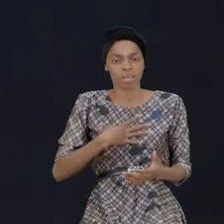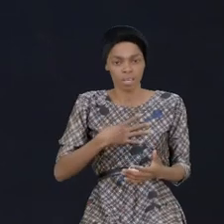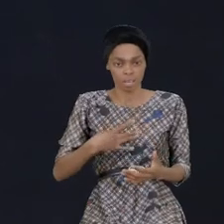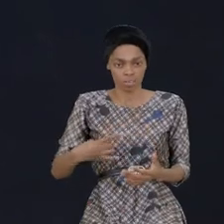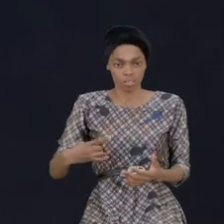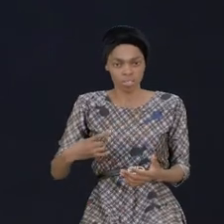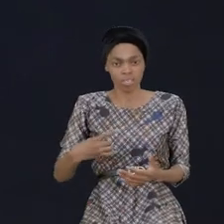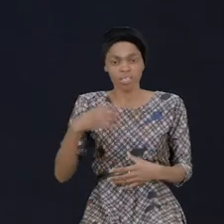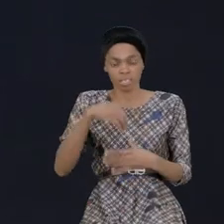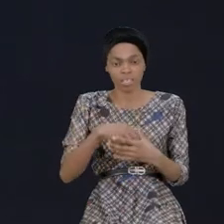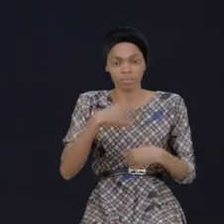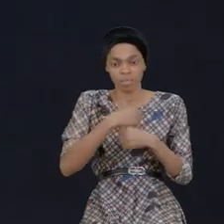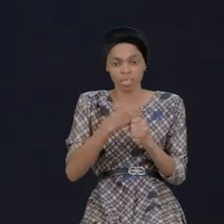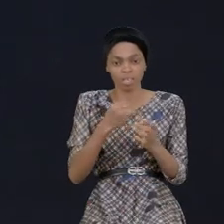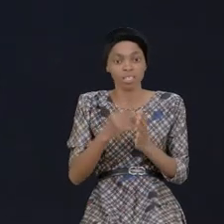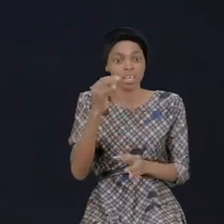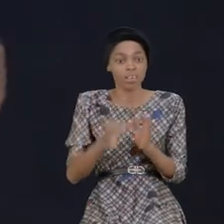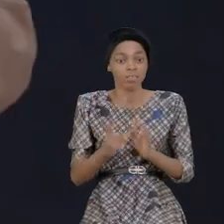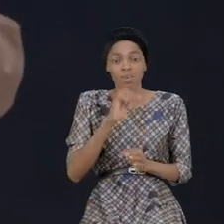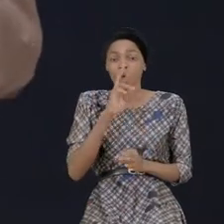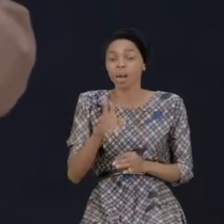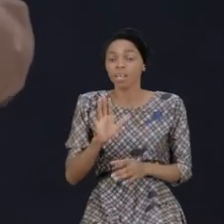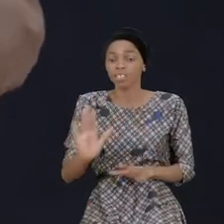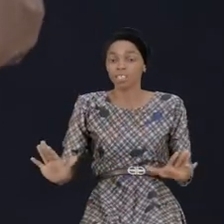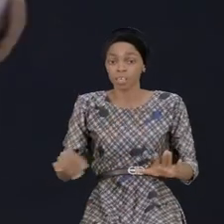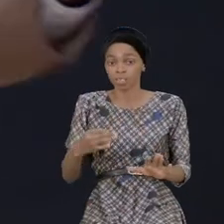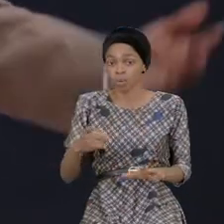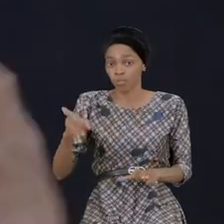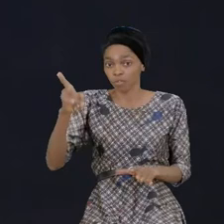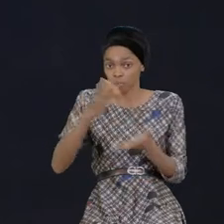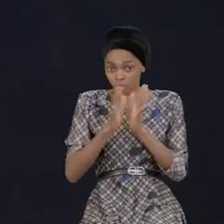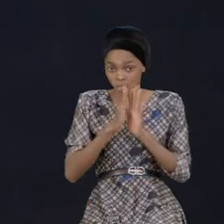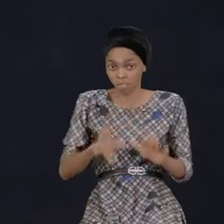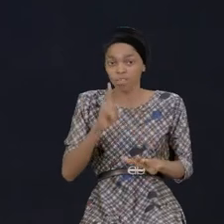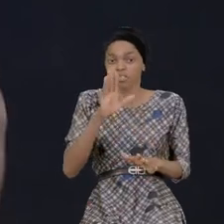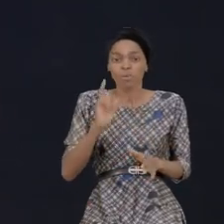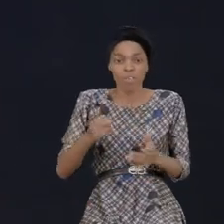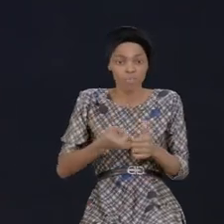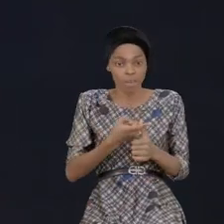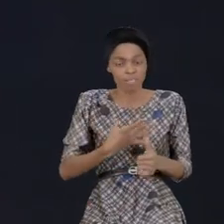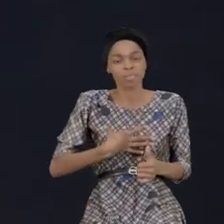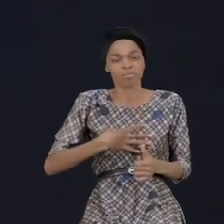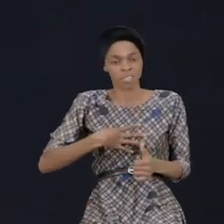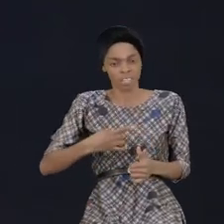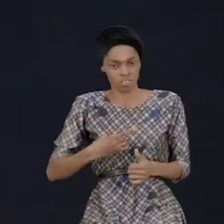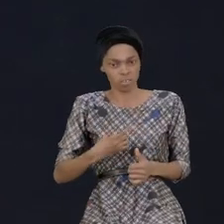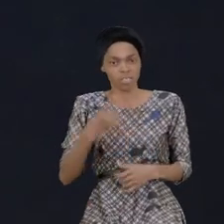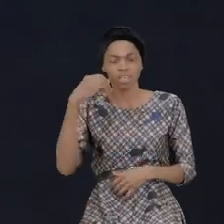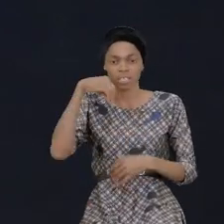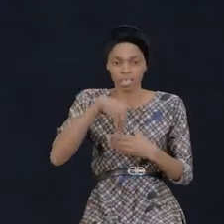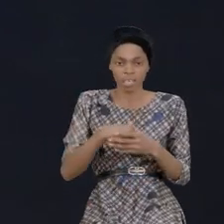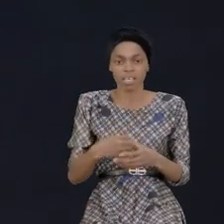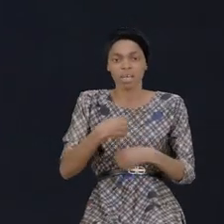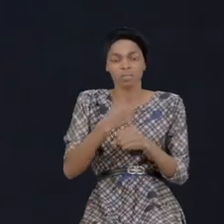peace, and you're a child of the kingdom of peace, you'll be interested in making peace. You will make the